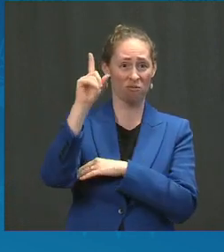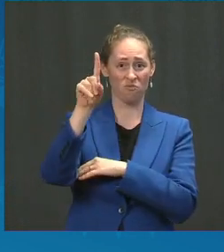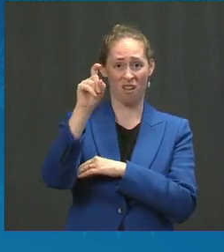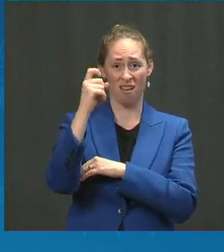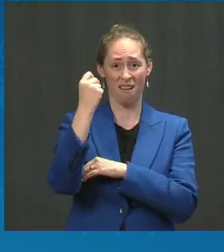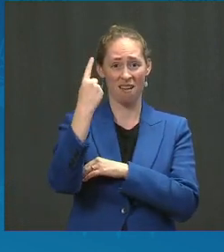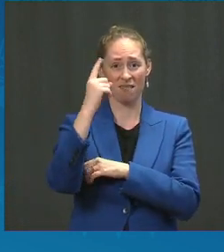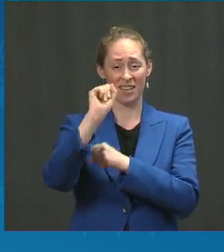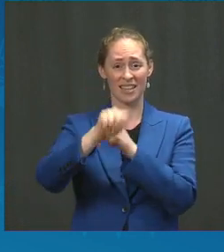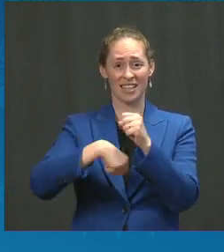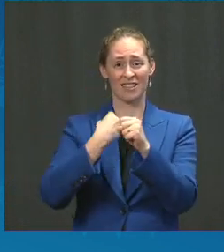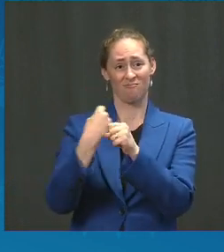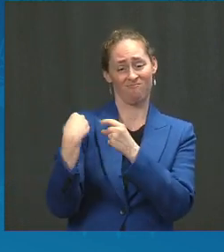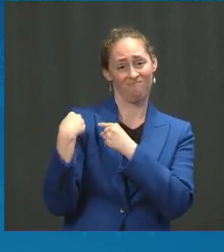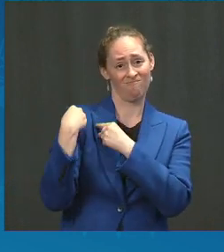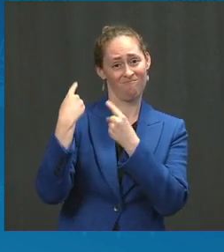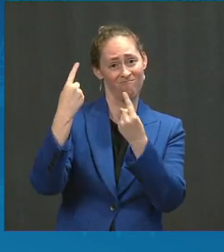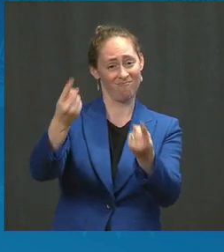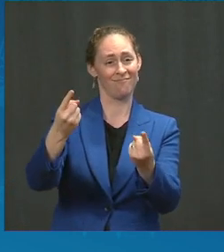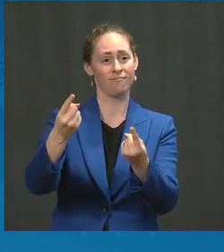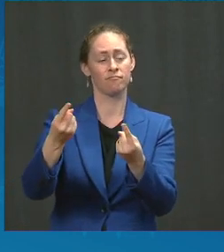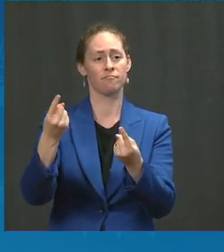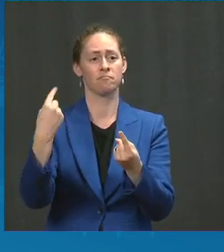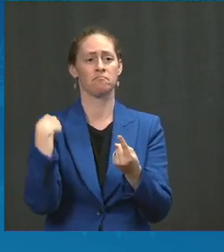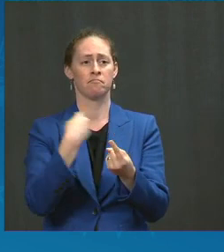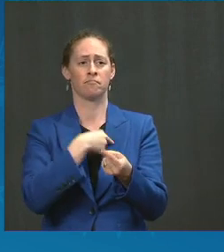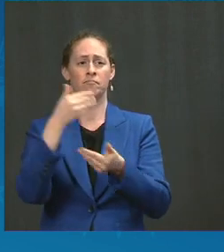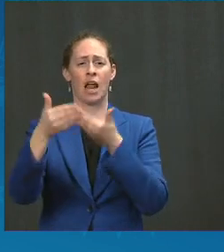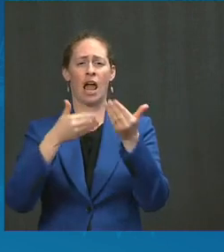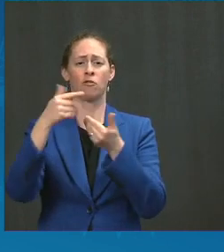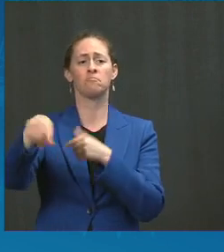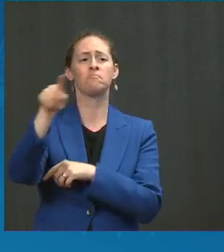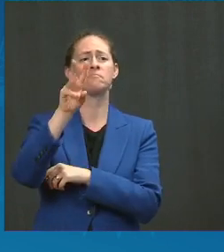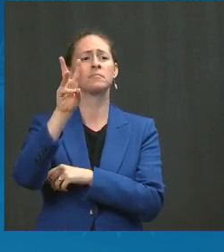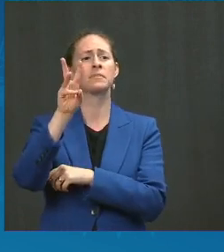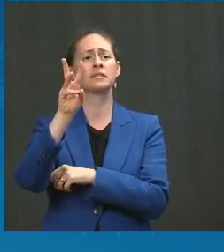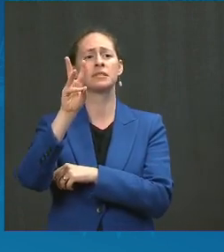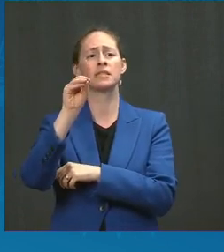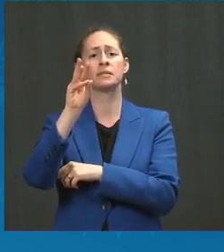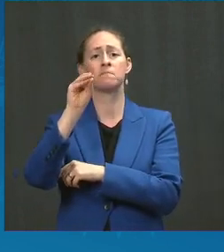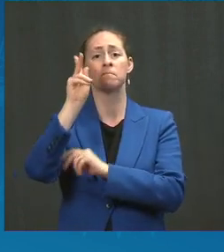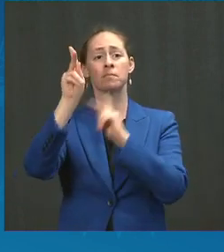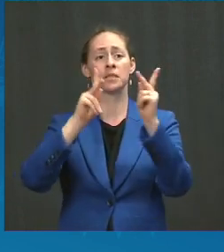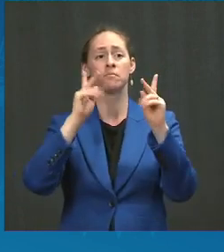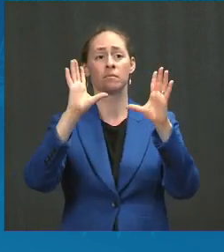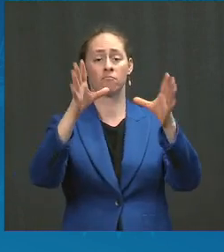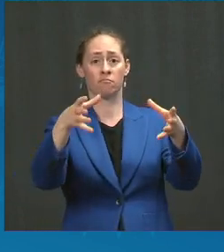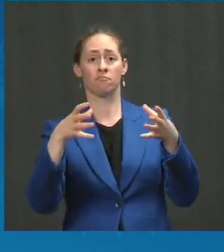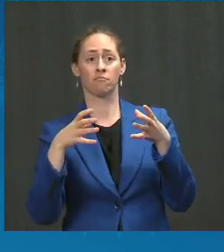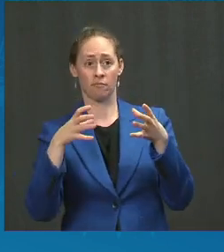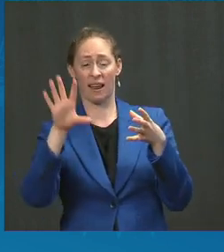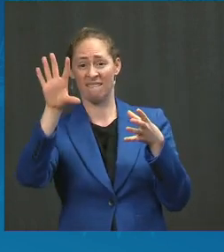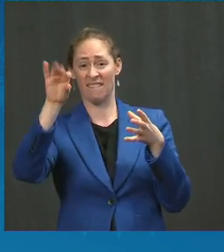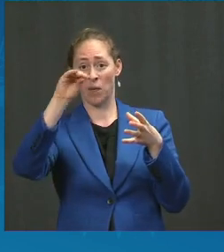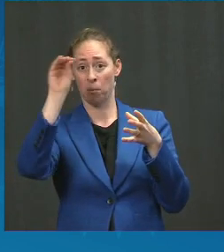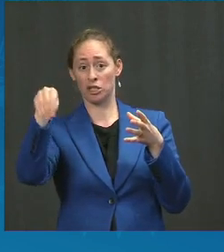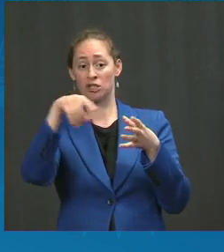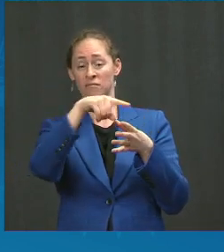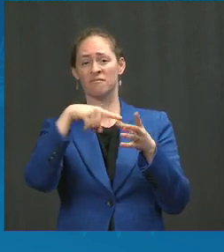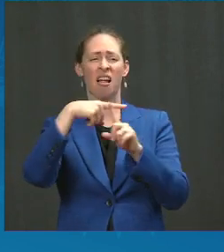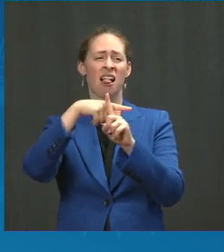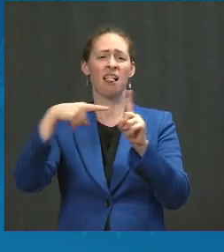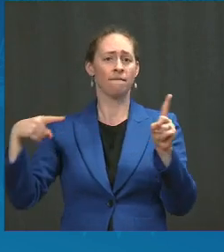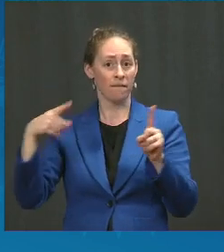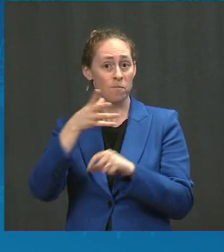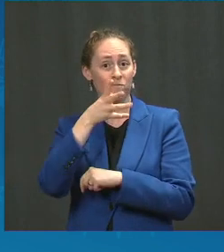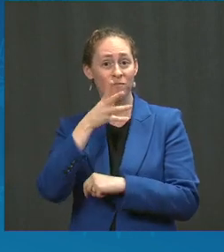employ a little over 60 people. 50% of those are women. The pandemic has affected a majority